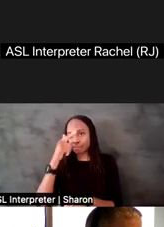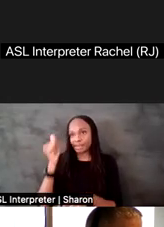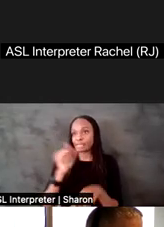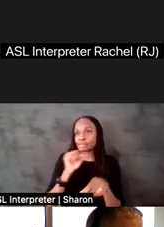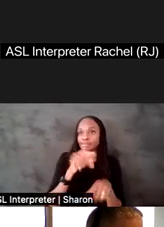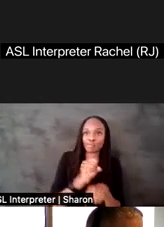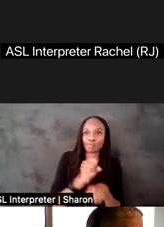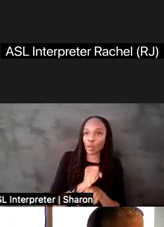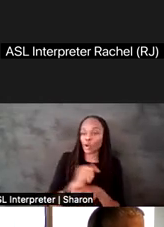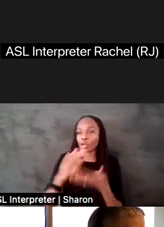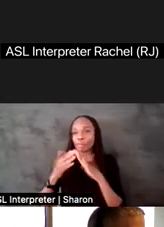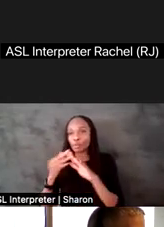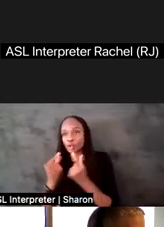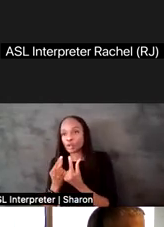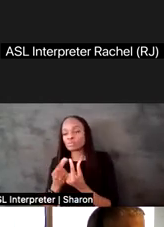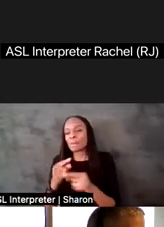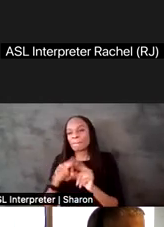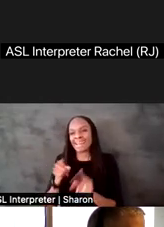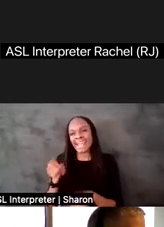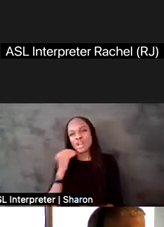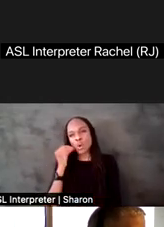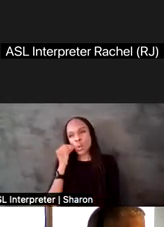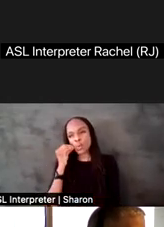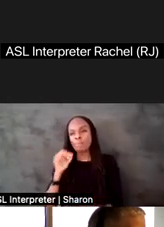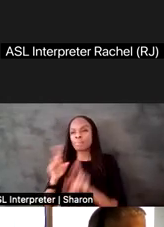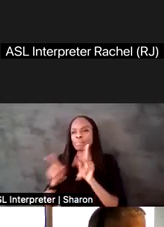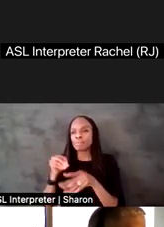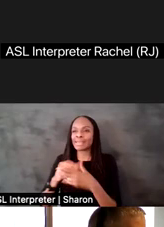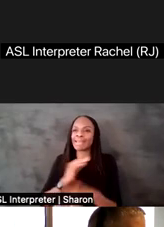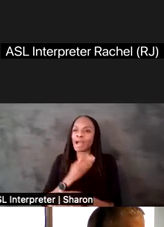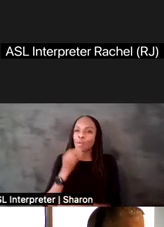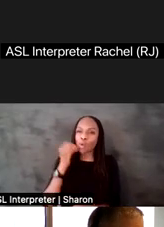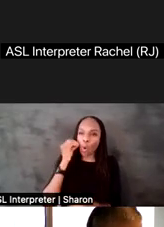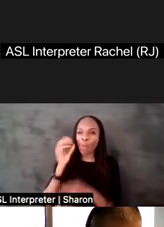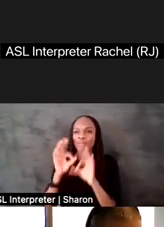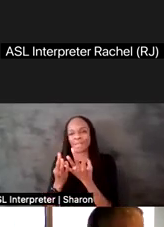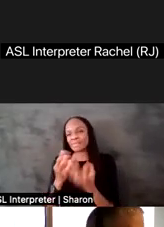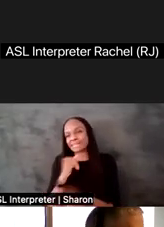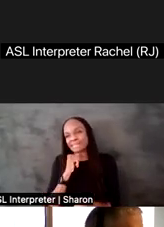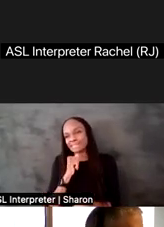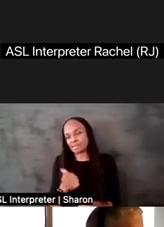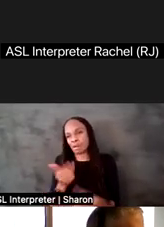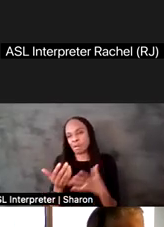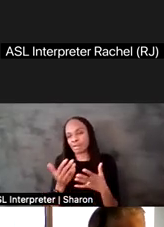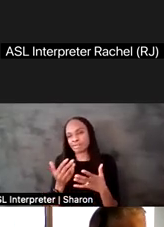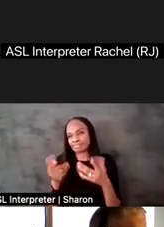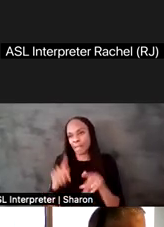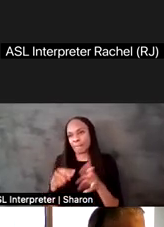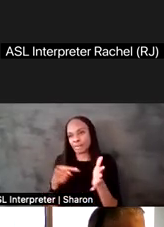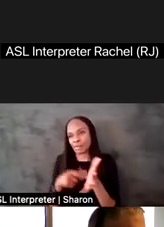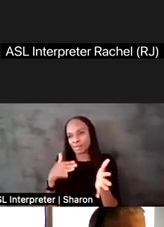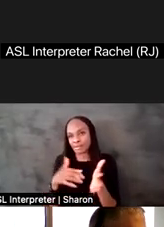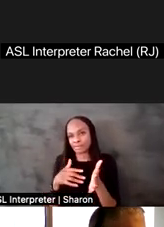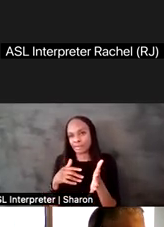home, where it's just our people in our household or family, not so regularly. And so, as you'll see